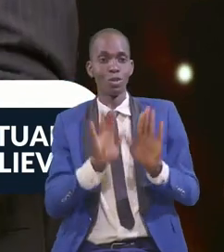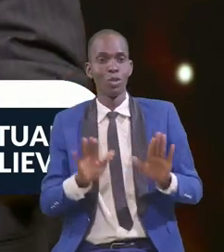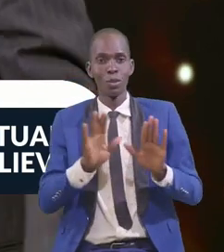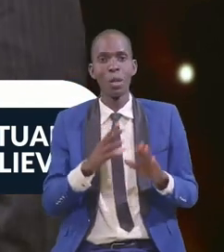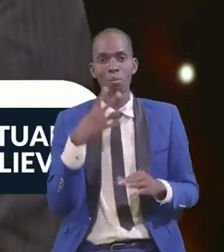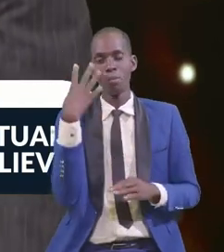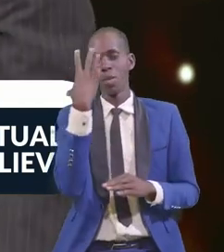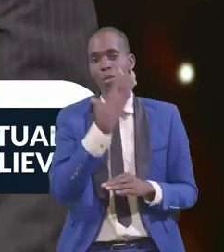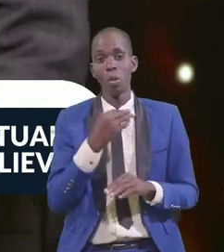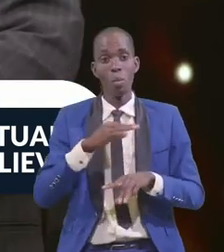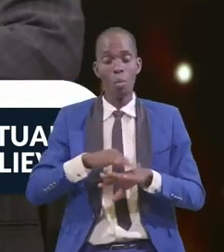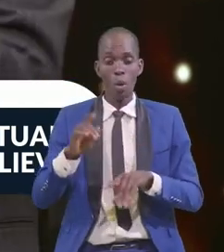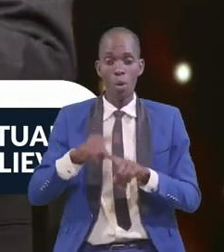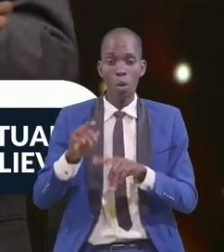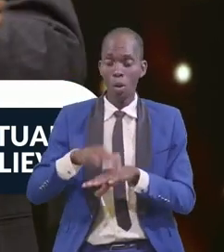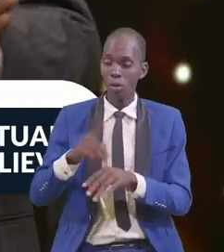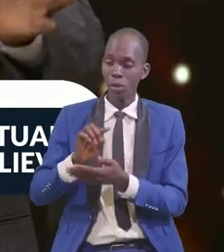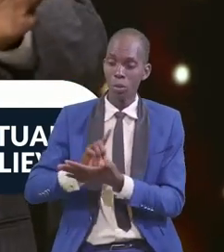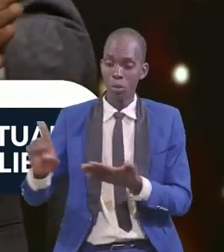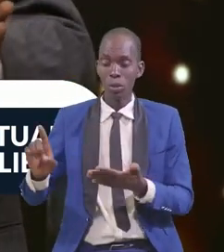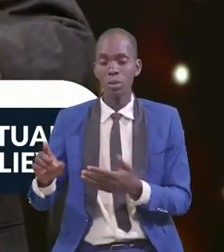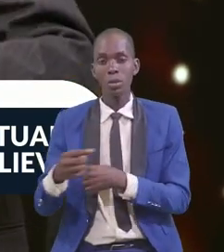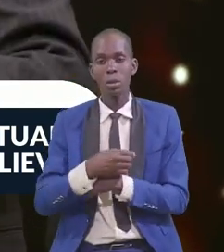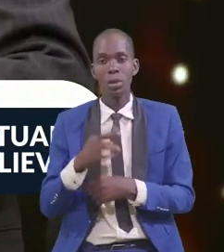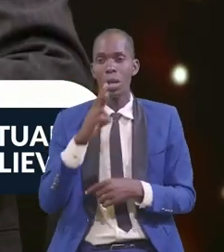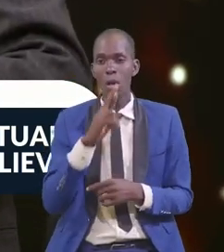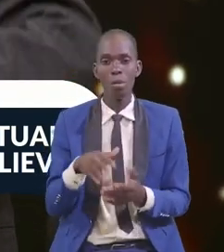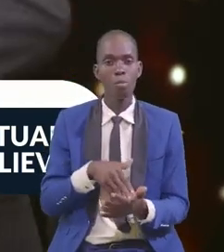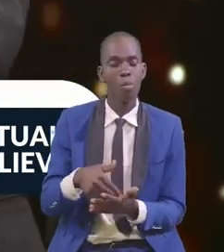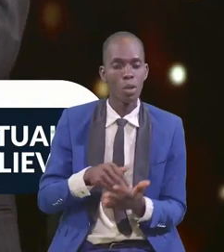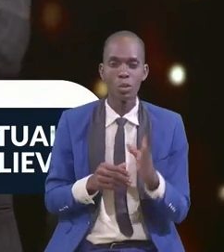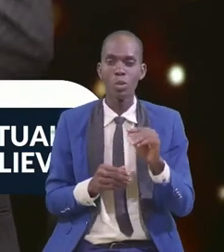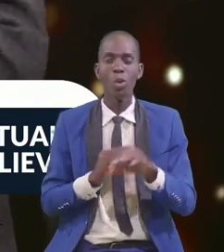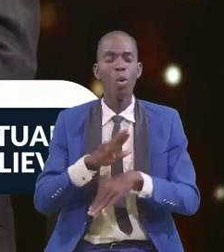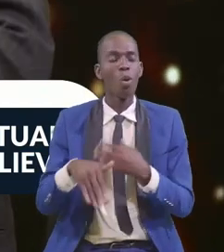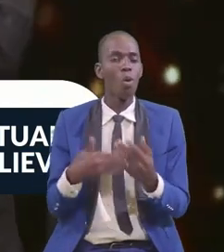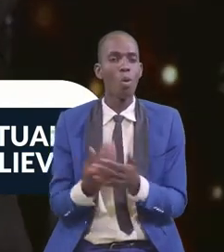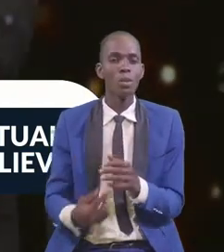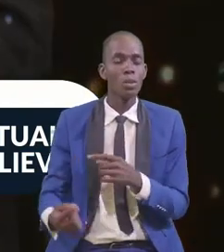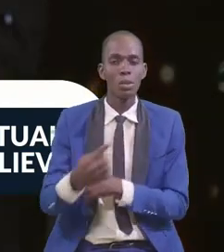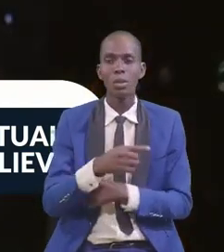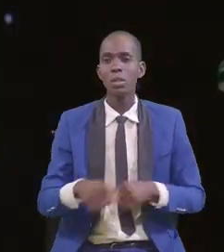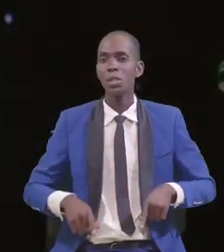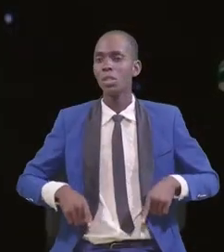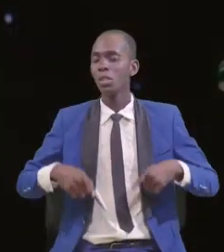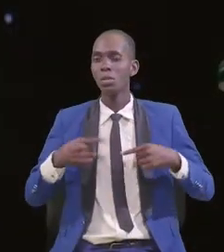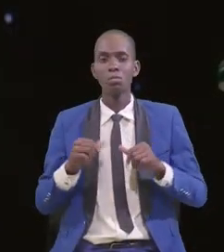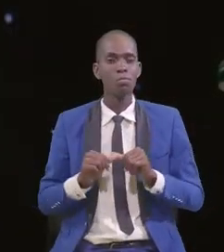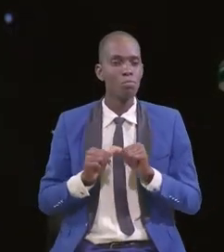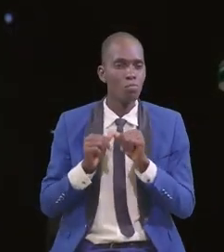during the week there is weakness. No, but all the days they live consistently,